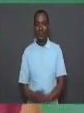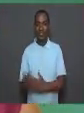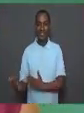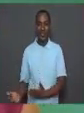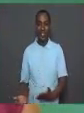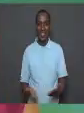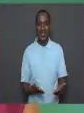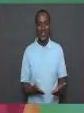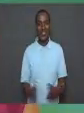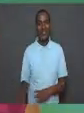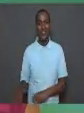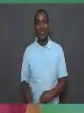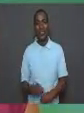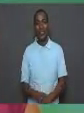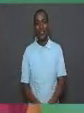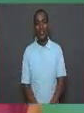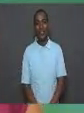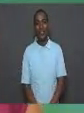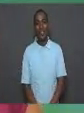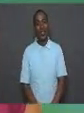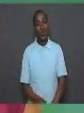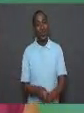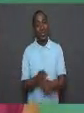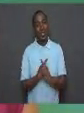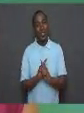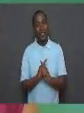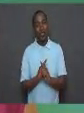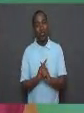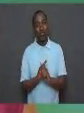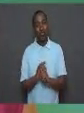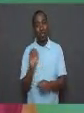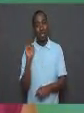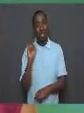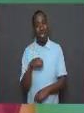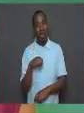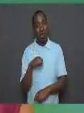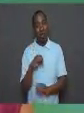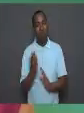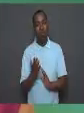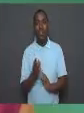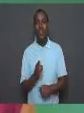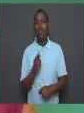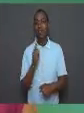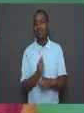Welcome back, students. If you answered yes, then you are